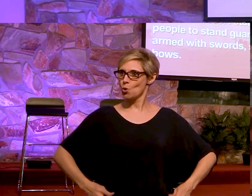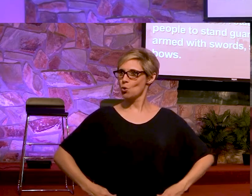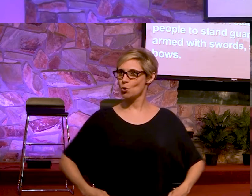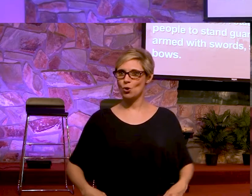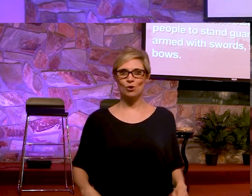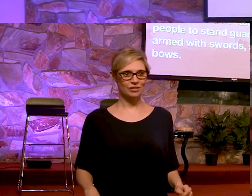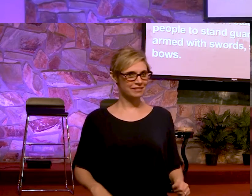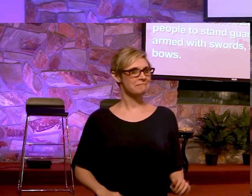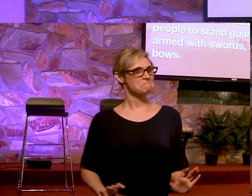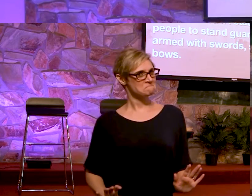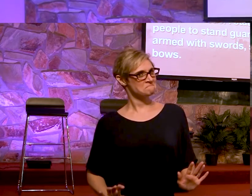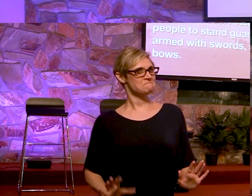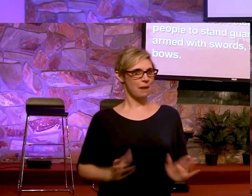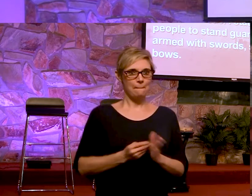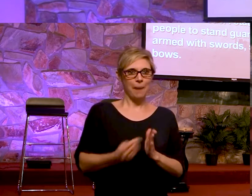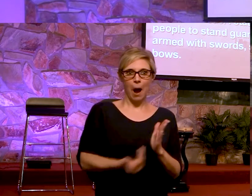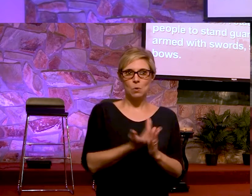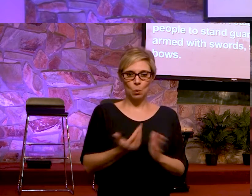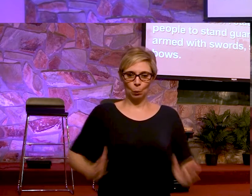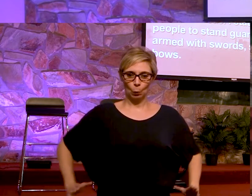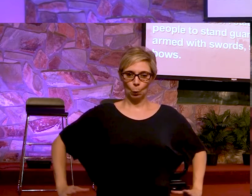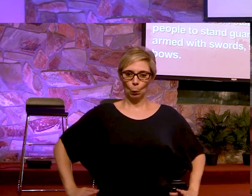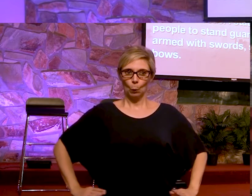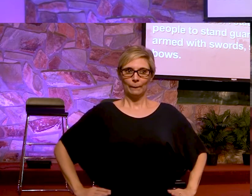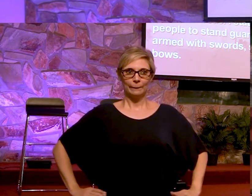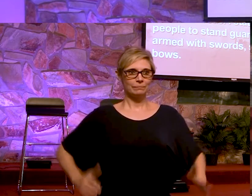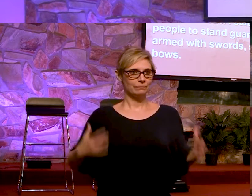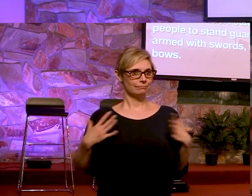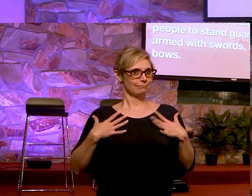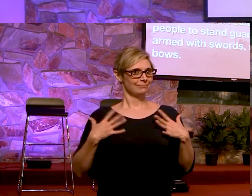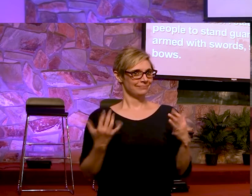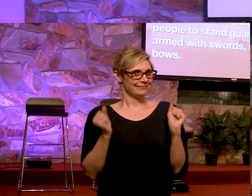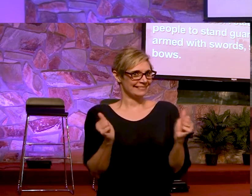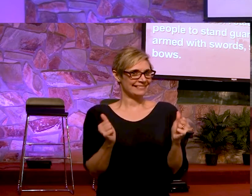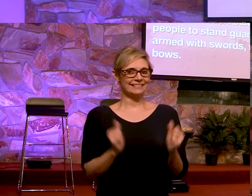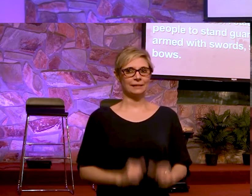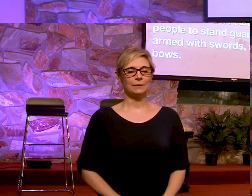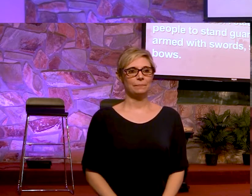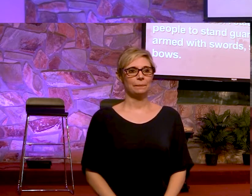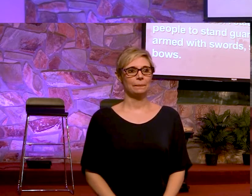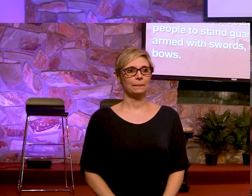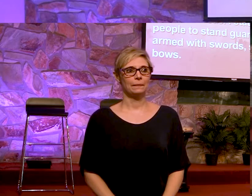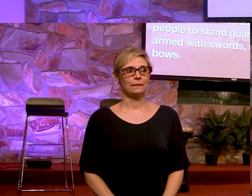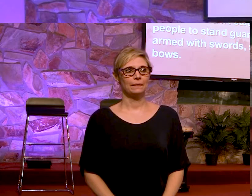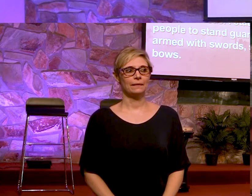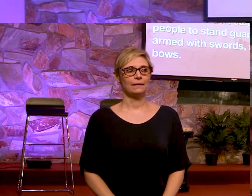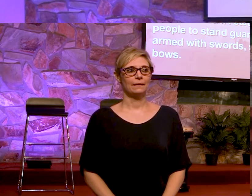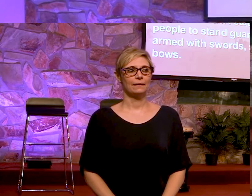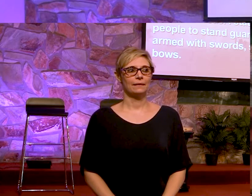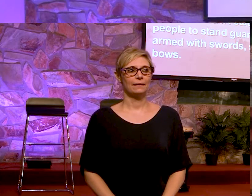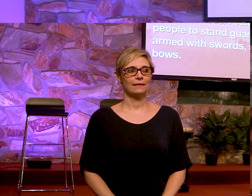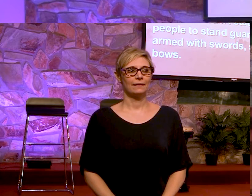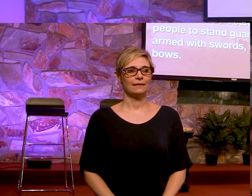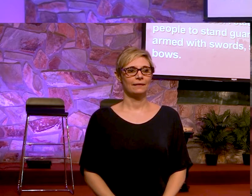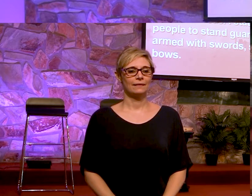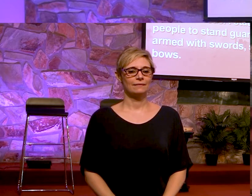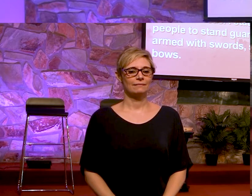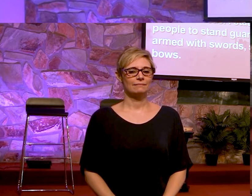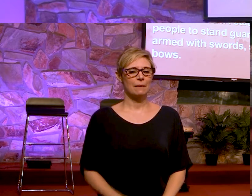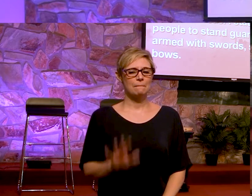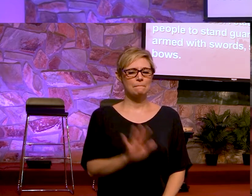to feel loose, and I had to buy slimmer clothes. And I think, great. Well, here we are. Started